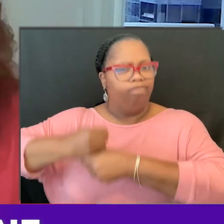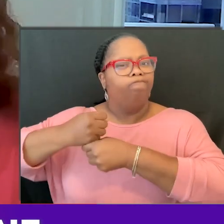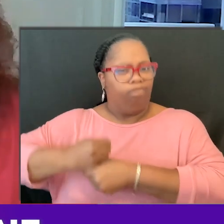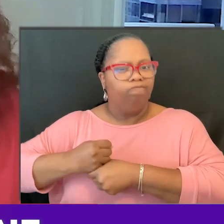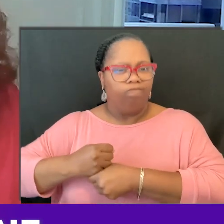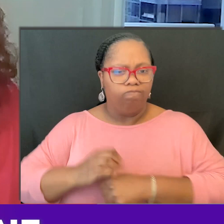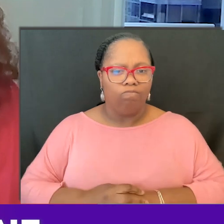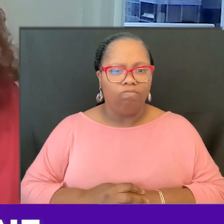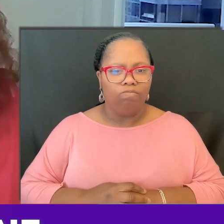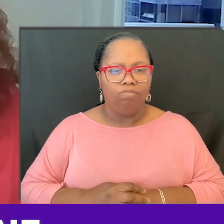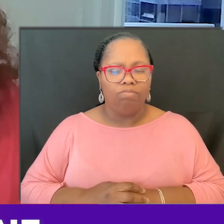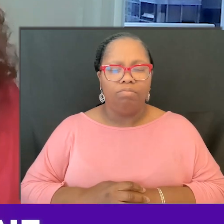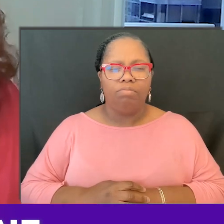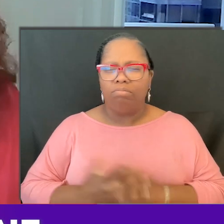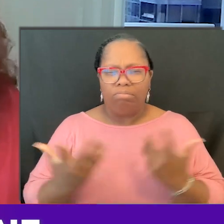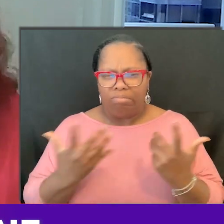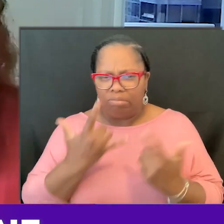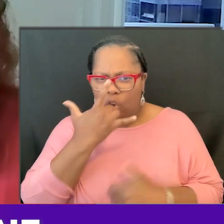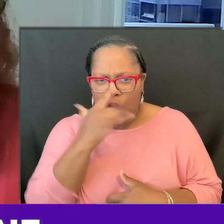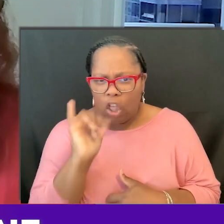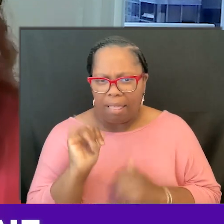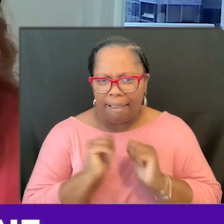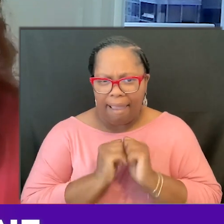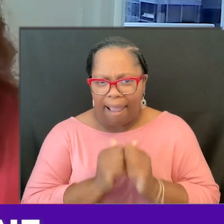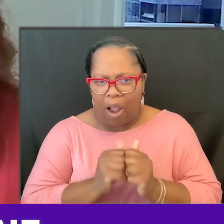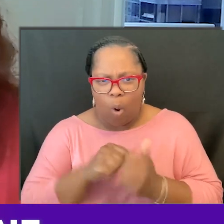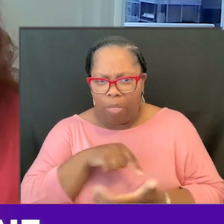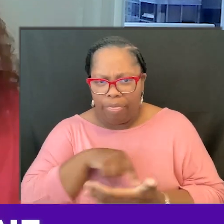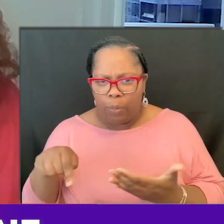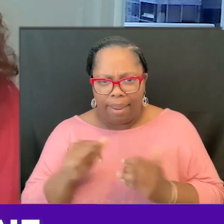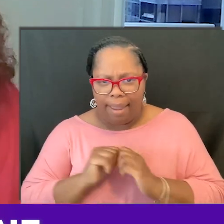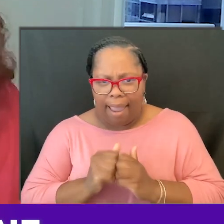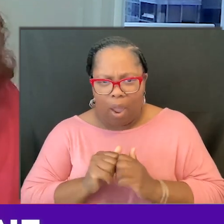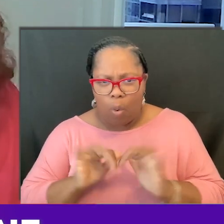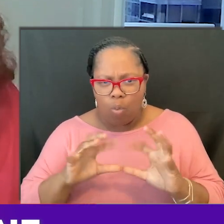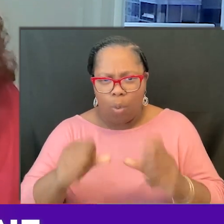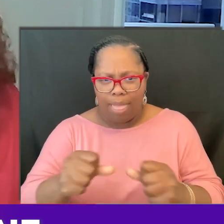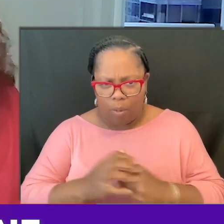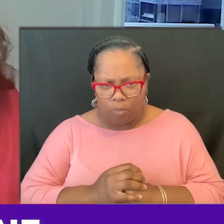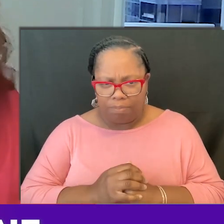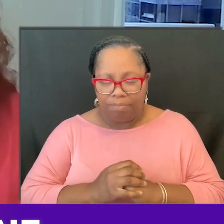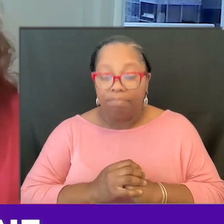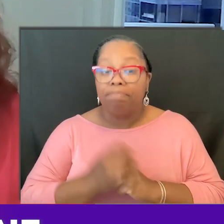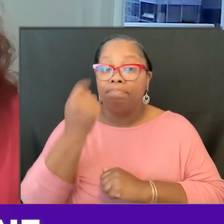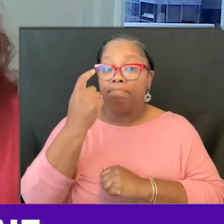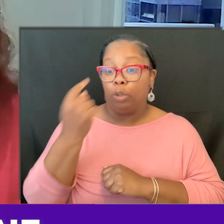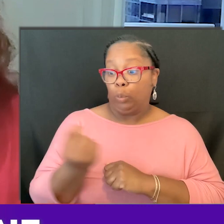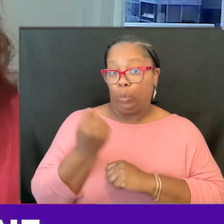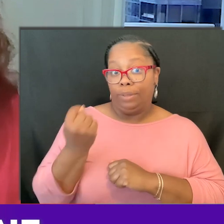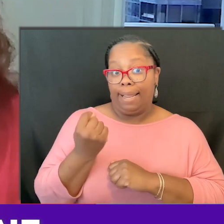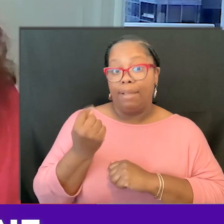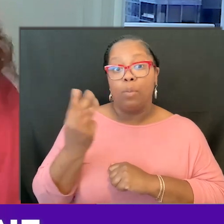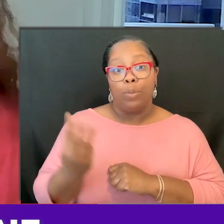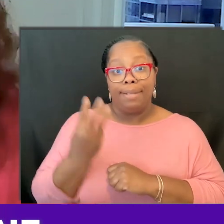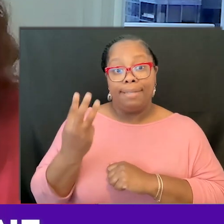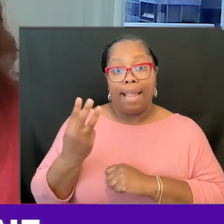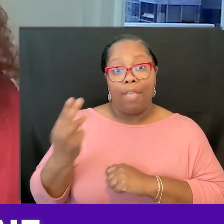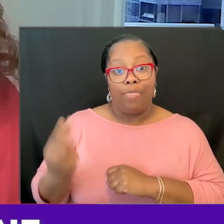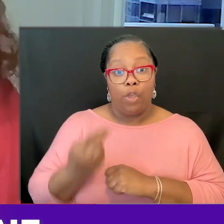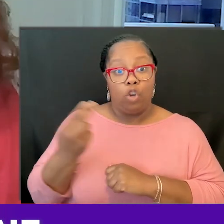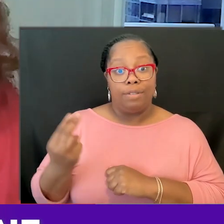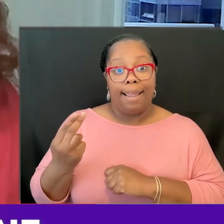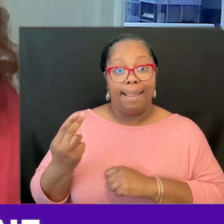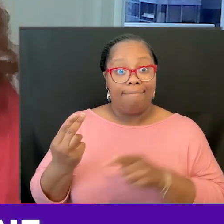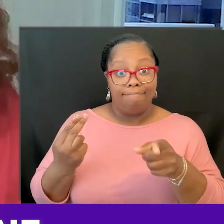Here's the mechanics of how this week will roll out. On Tuesday, Wednesday, and Thursday, do